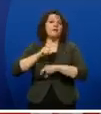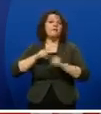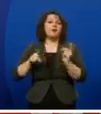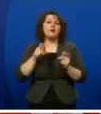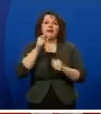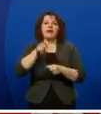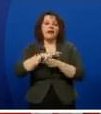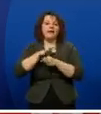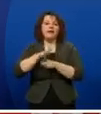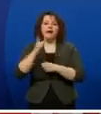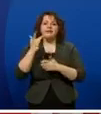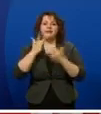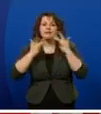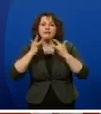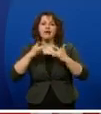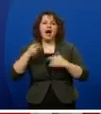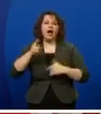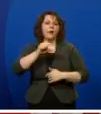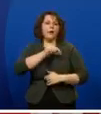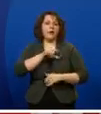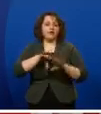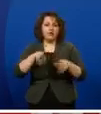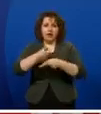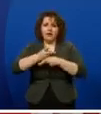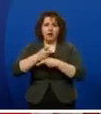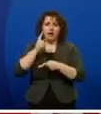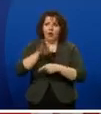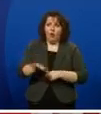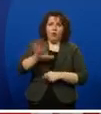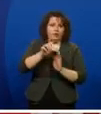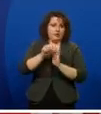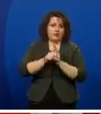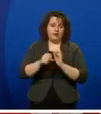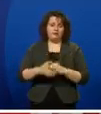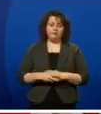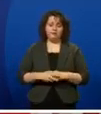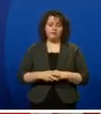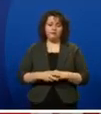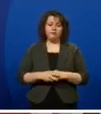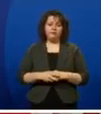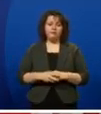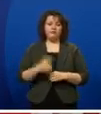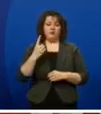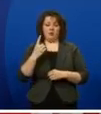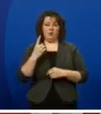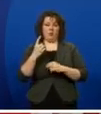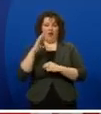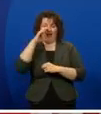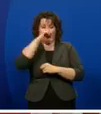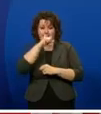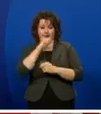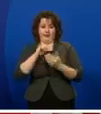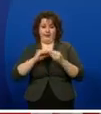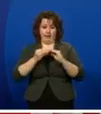of high-quality child care in every corner of the state. One estimate calculates this shortage